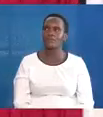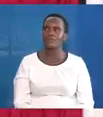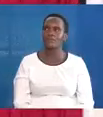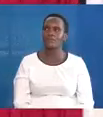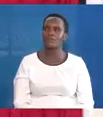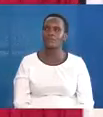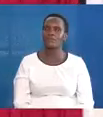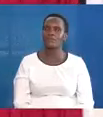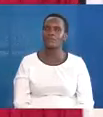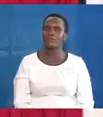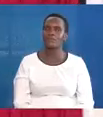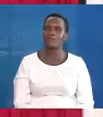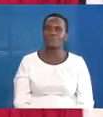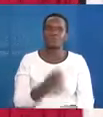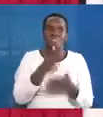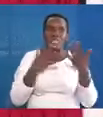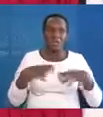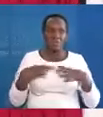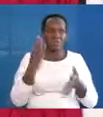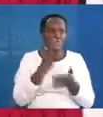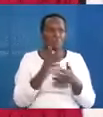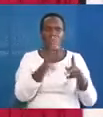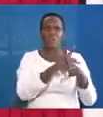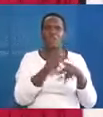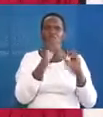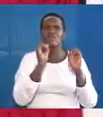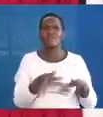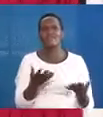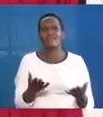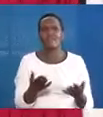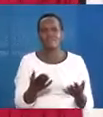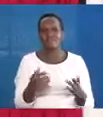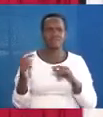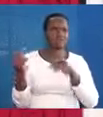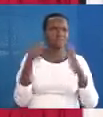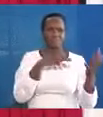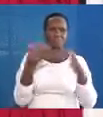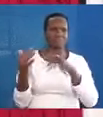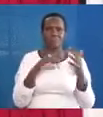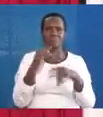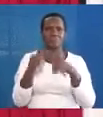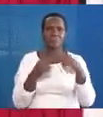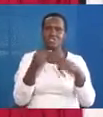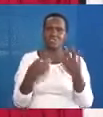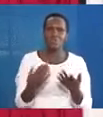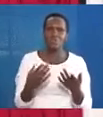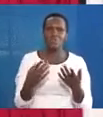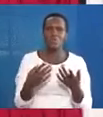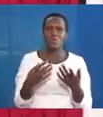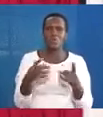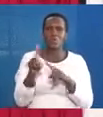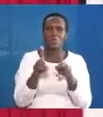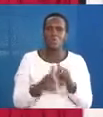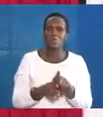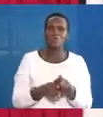The reckless aggressiveness of some, the triumphant chest thumping and stonewalling by